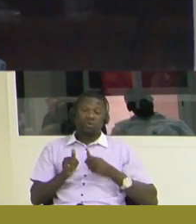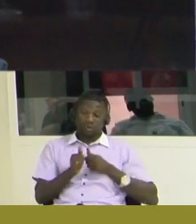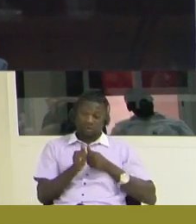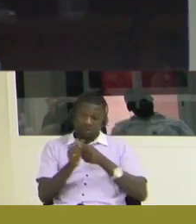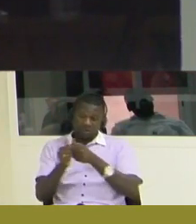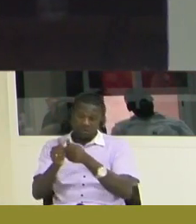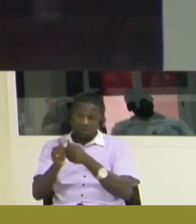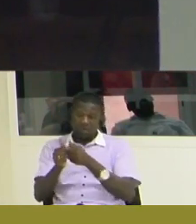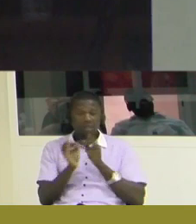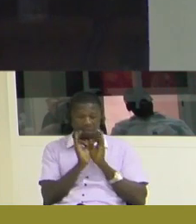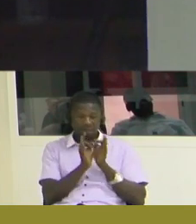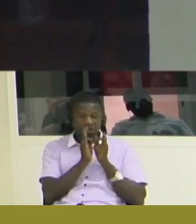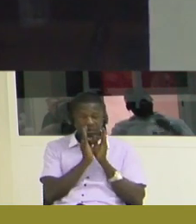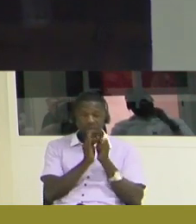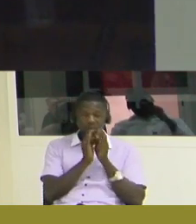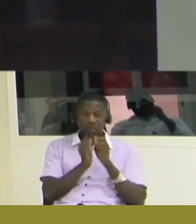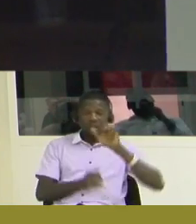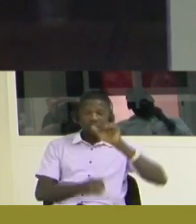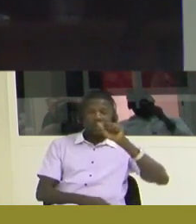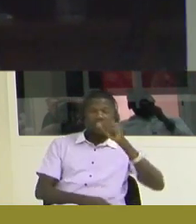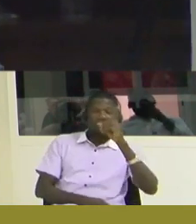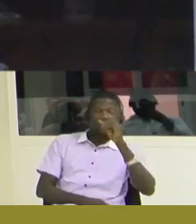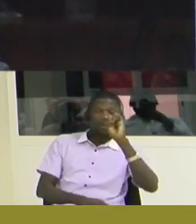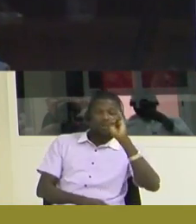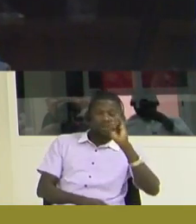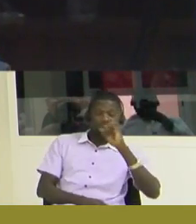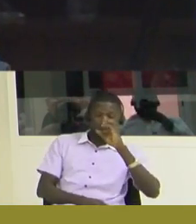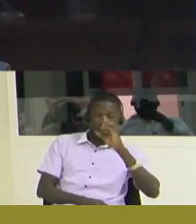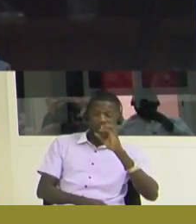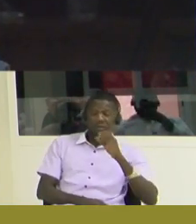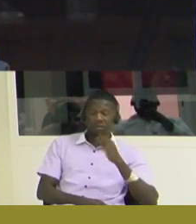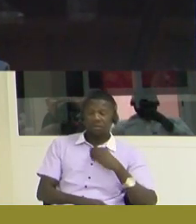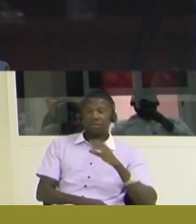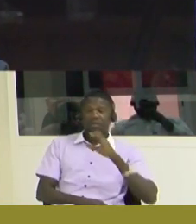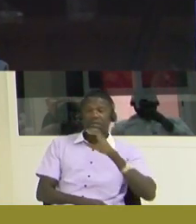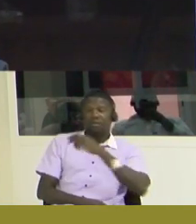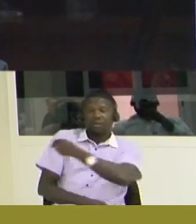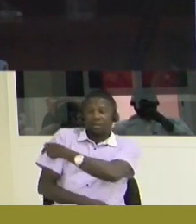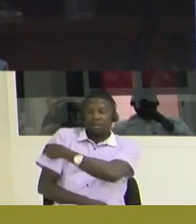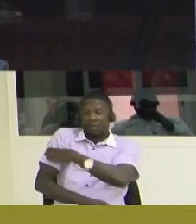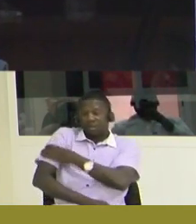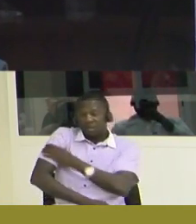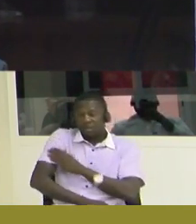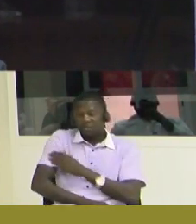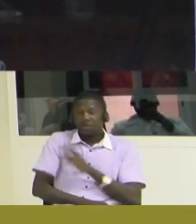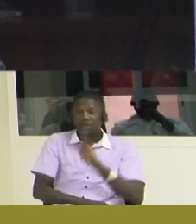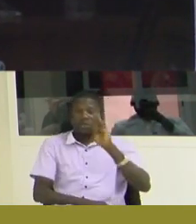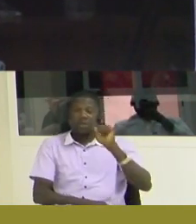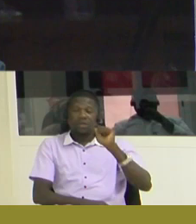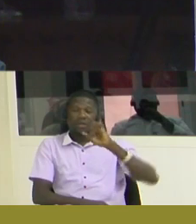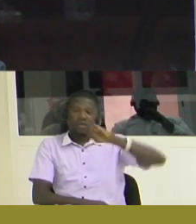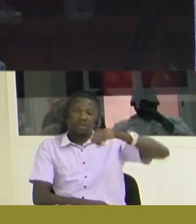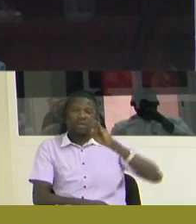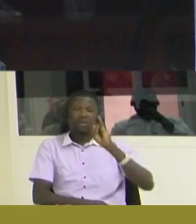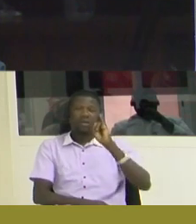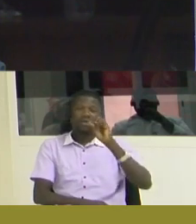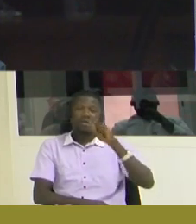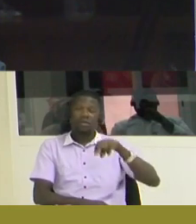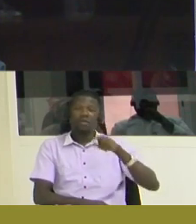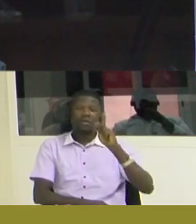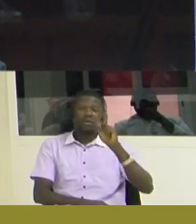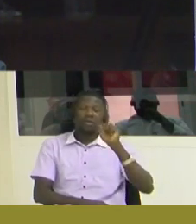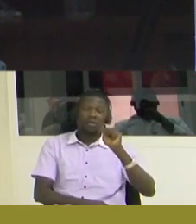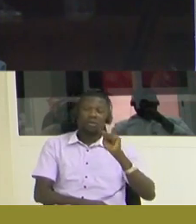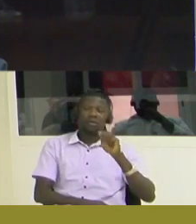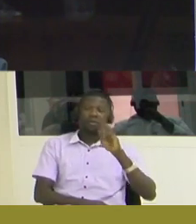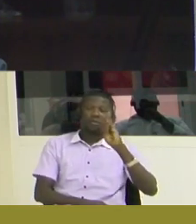the ADC captain by djenka at the time the orderlies Bathory camera inside Jamie